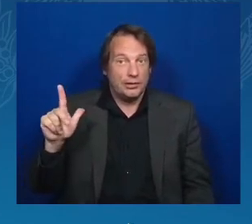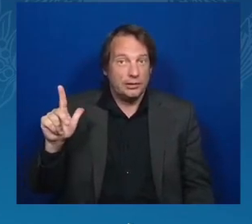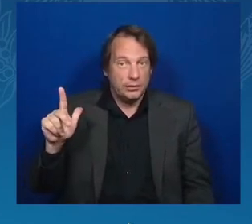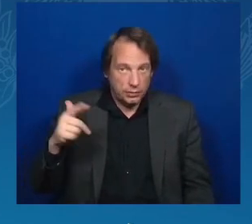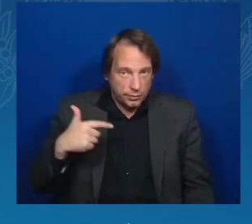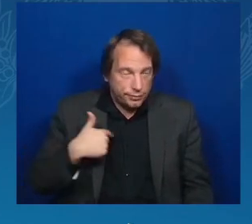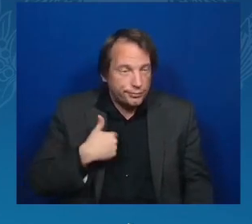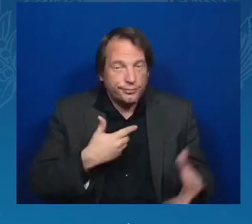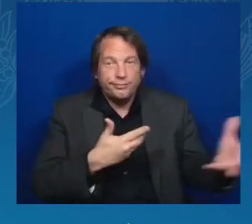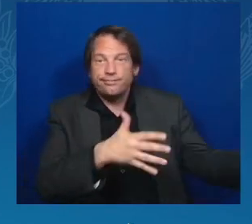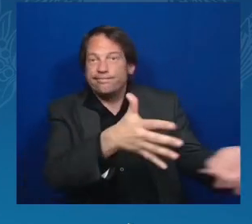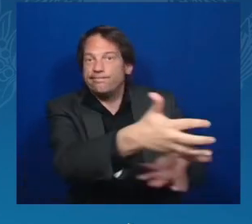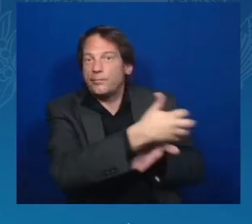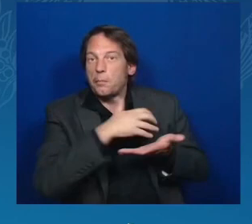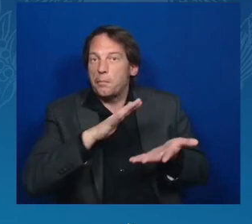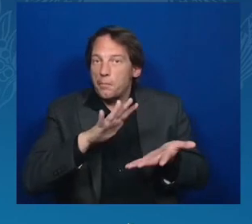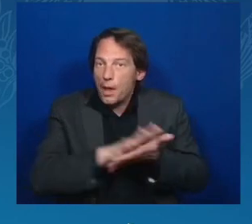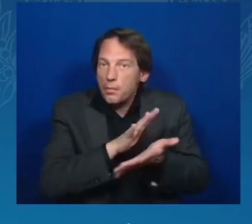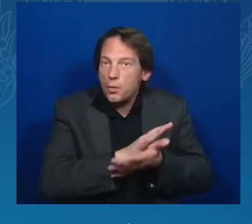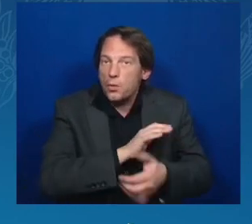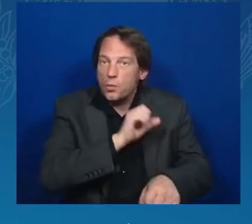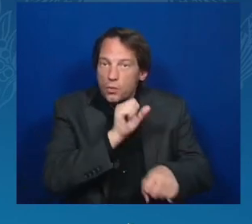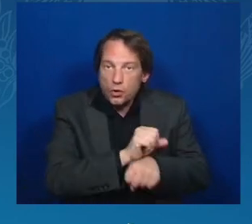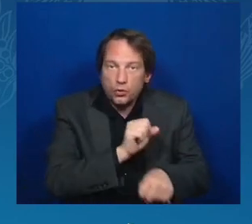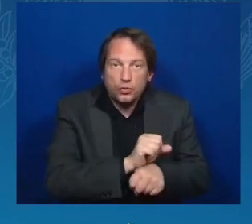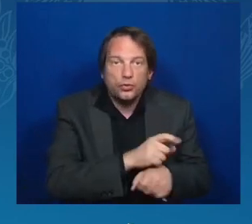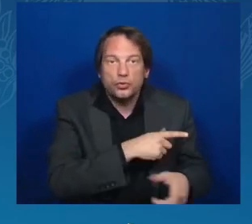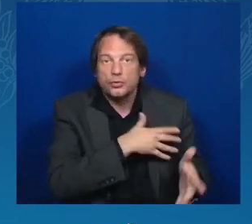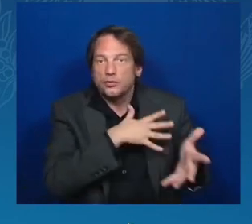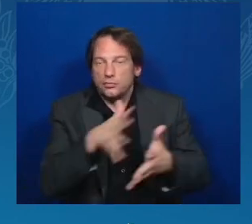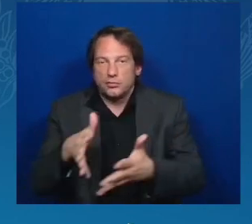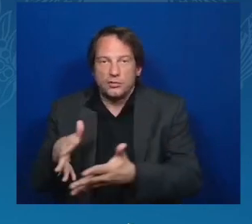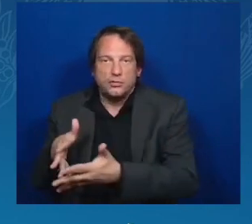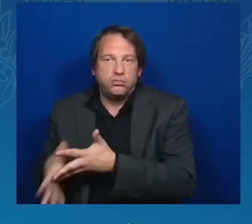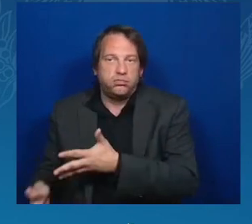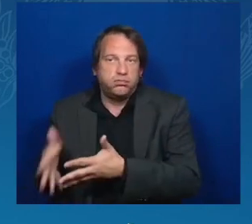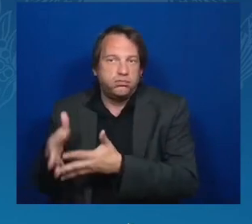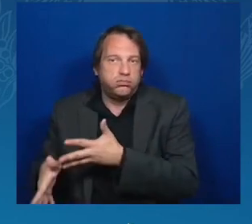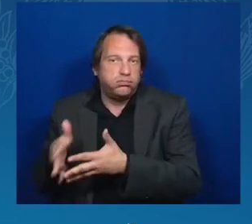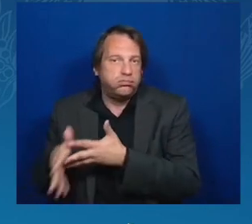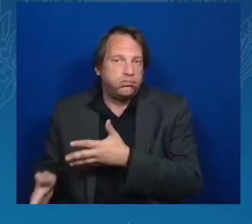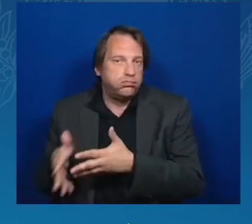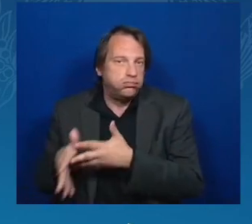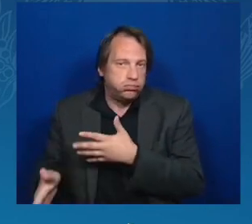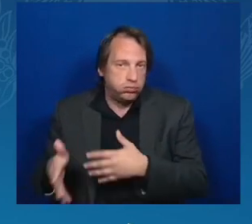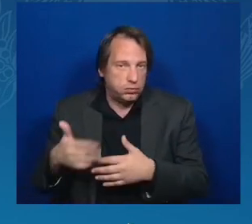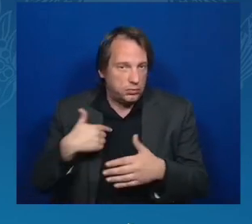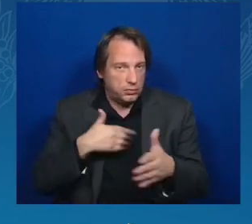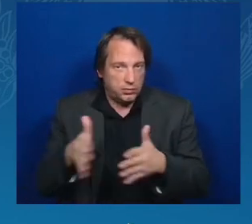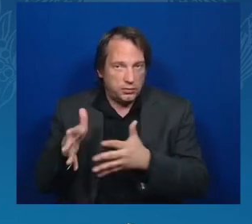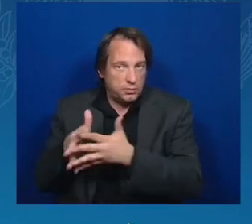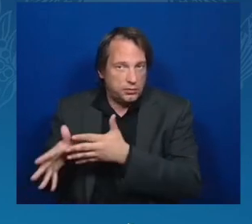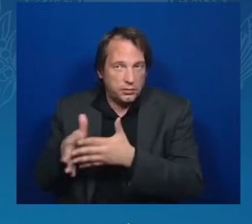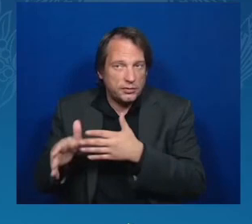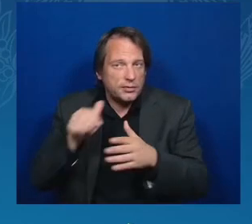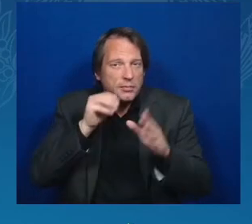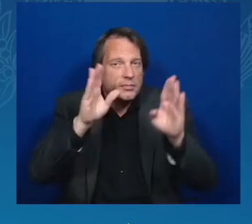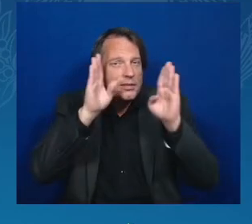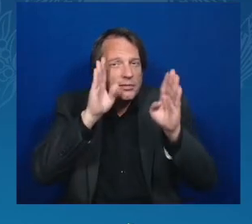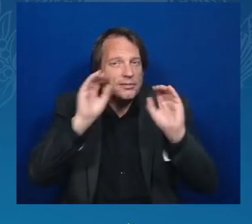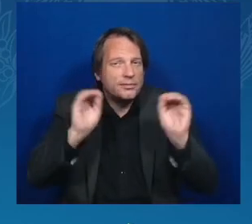shred. I opened up my letter. I was going to shred it, not even paying attention. I opened it up. It was from Mohela, and it